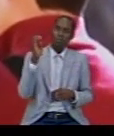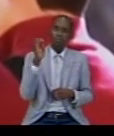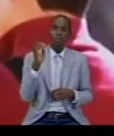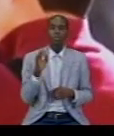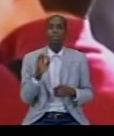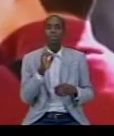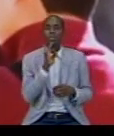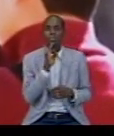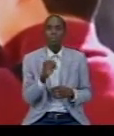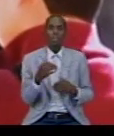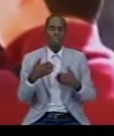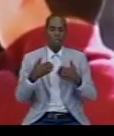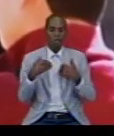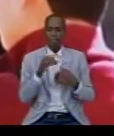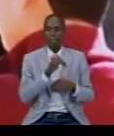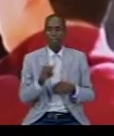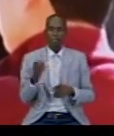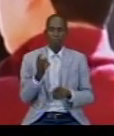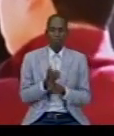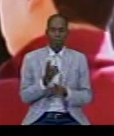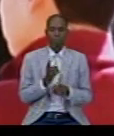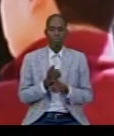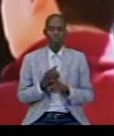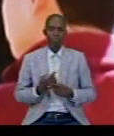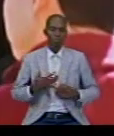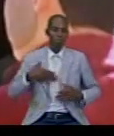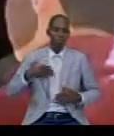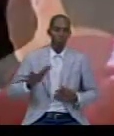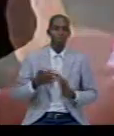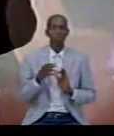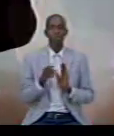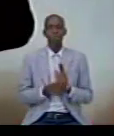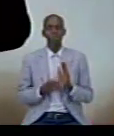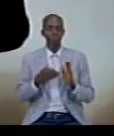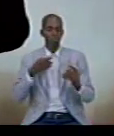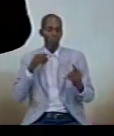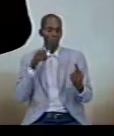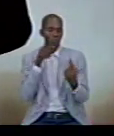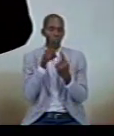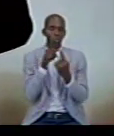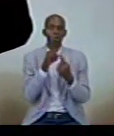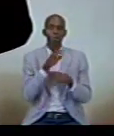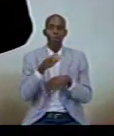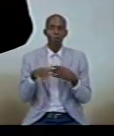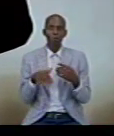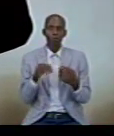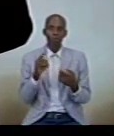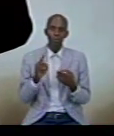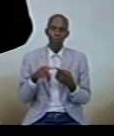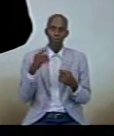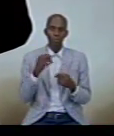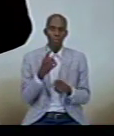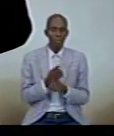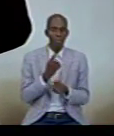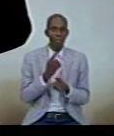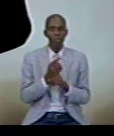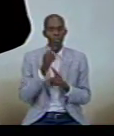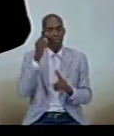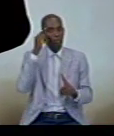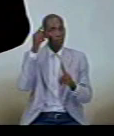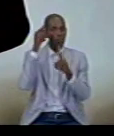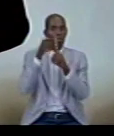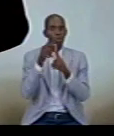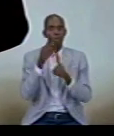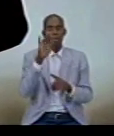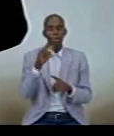having a right passion directed towards the right priority by